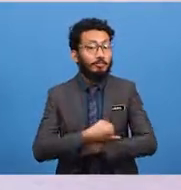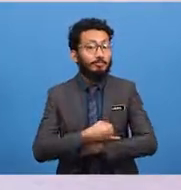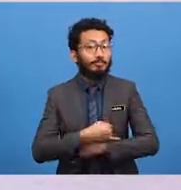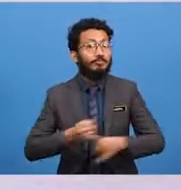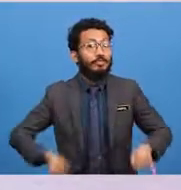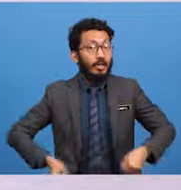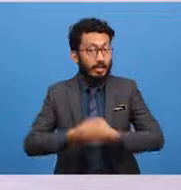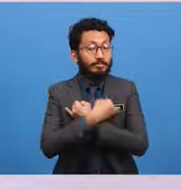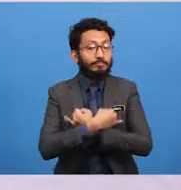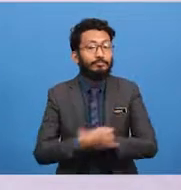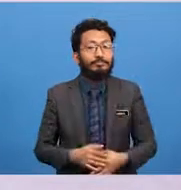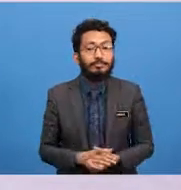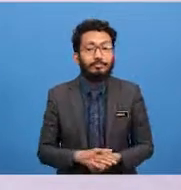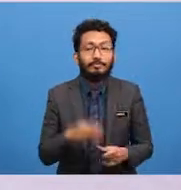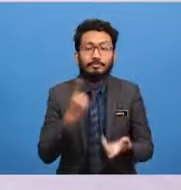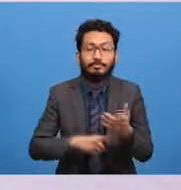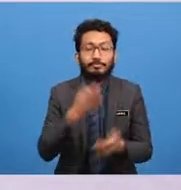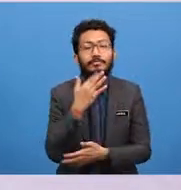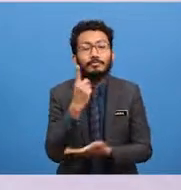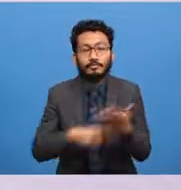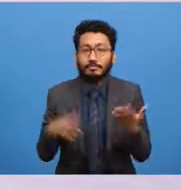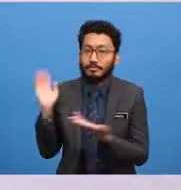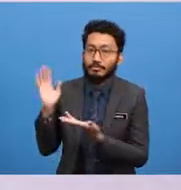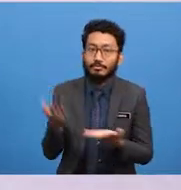What's the color of this jacket?